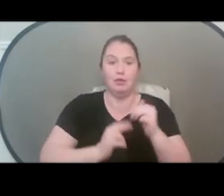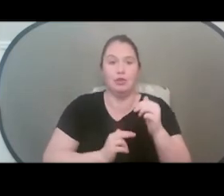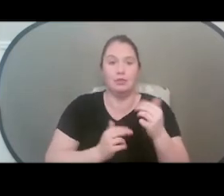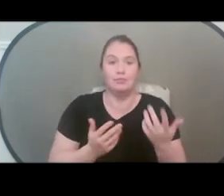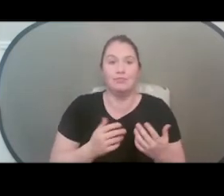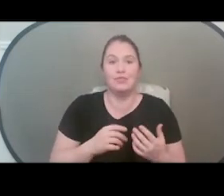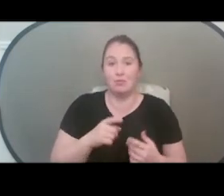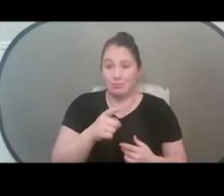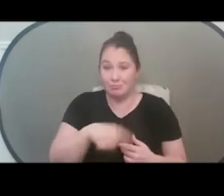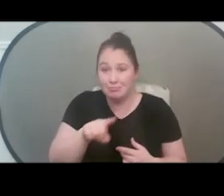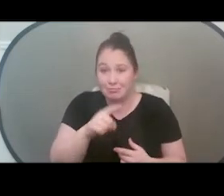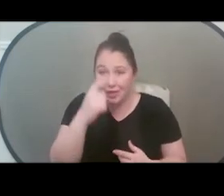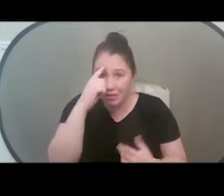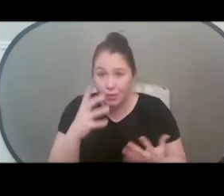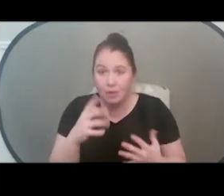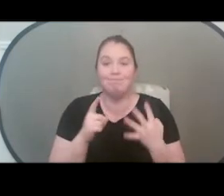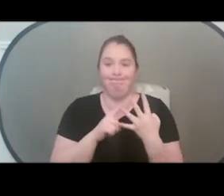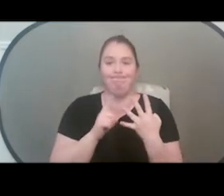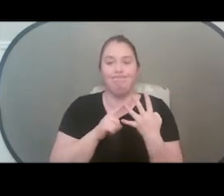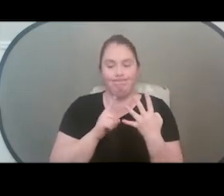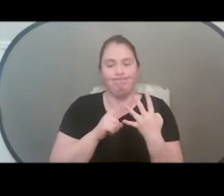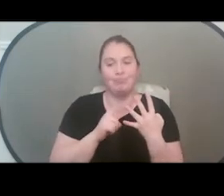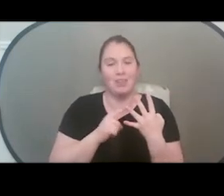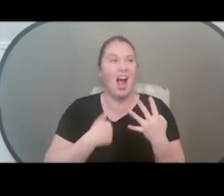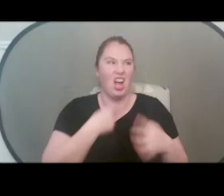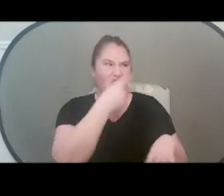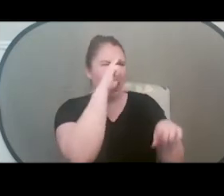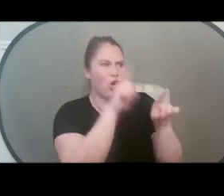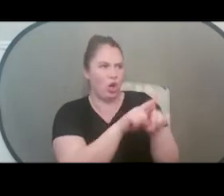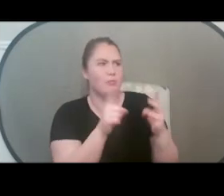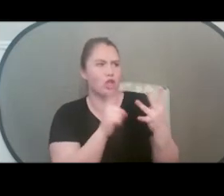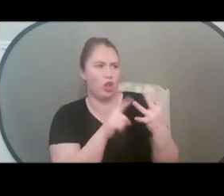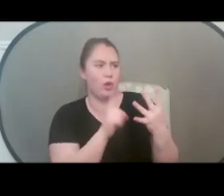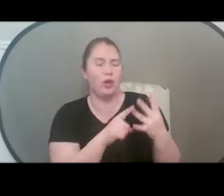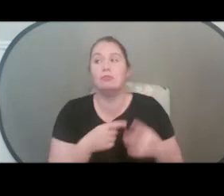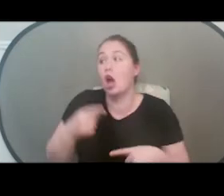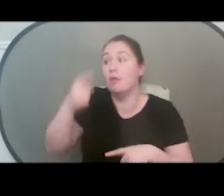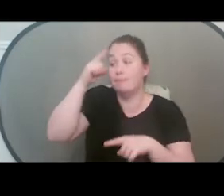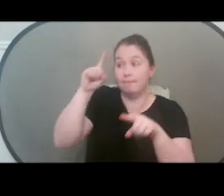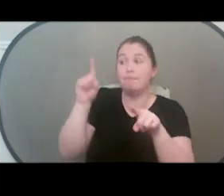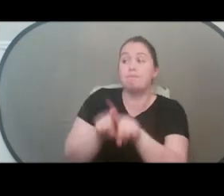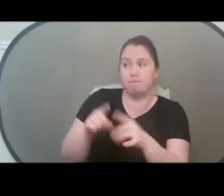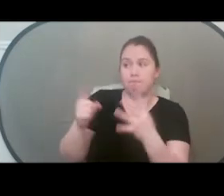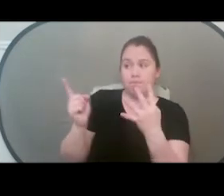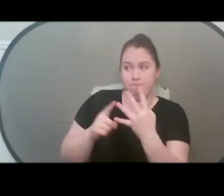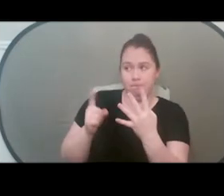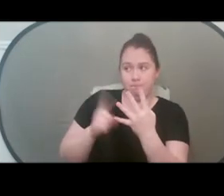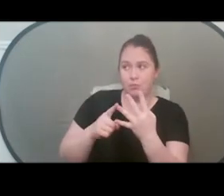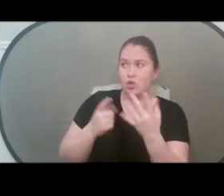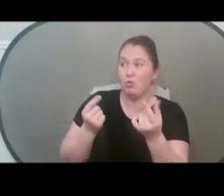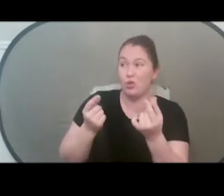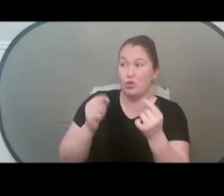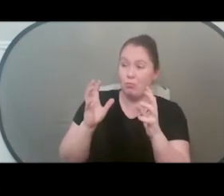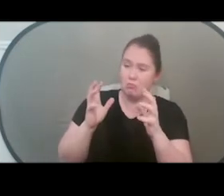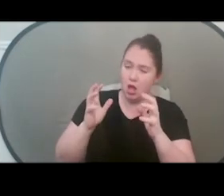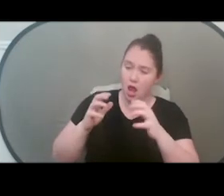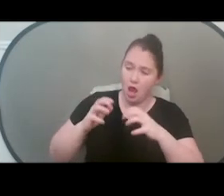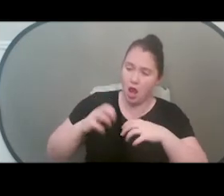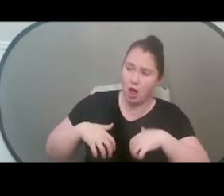Option three. I agree, option three. Option three, and that's the one where we sort of build a replacement on